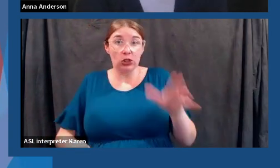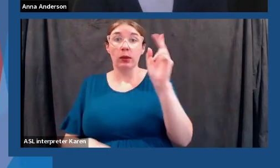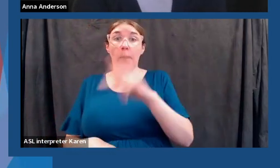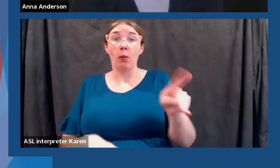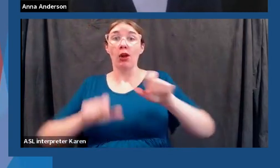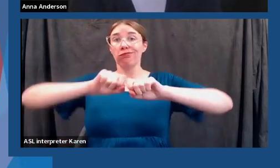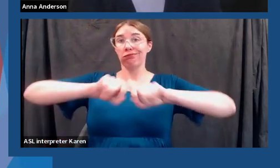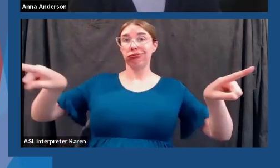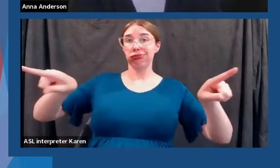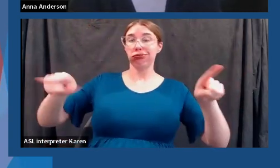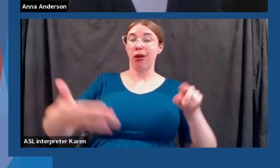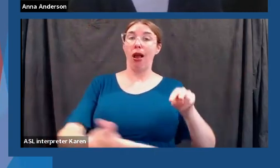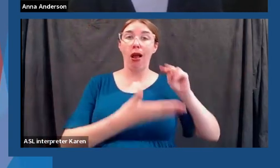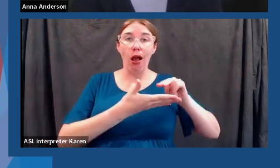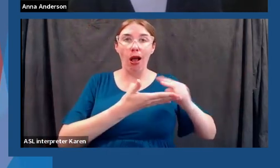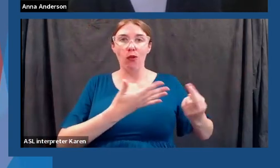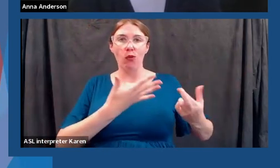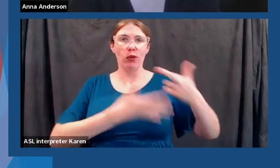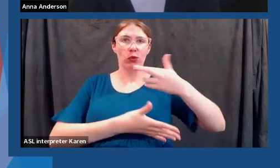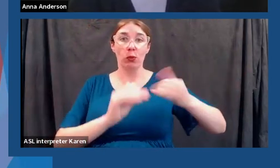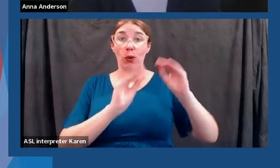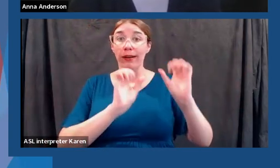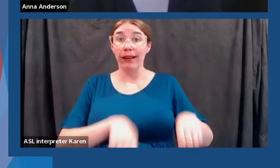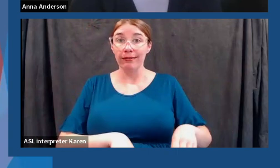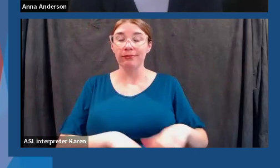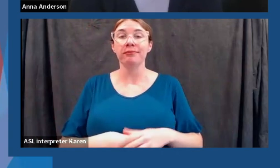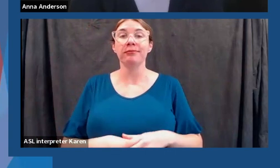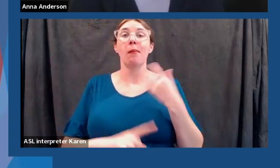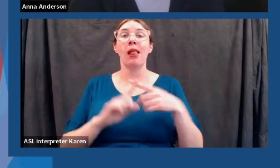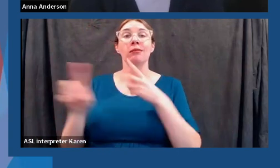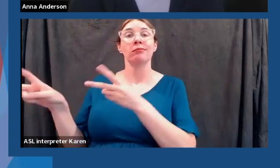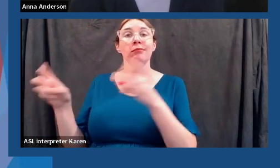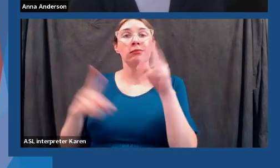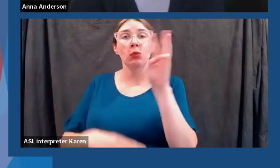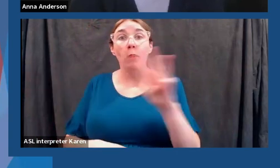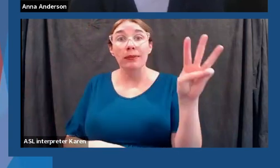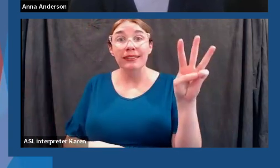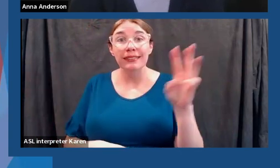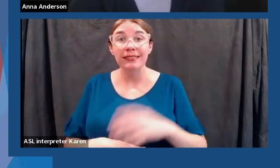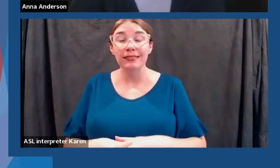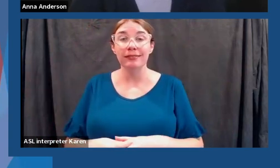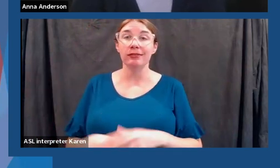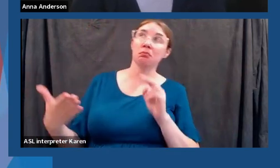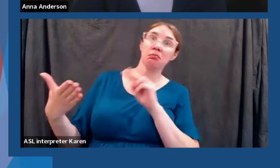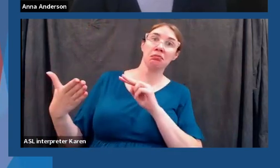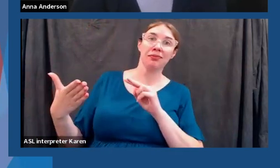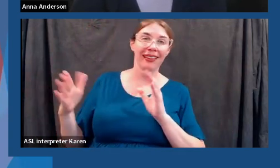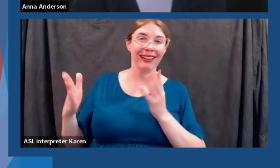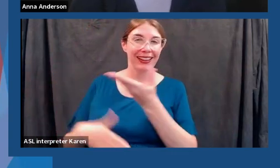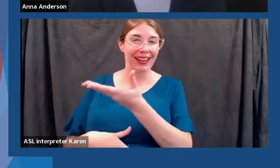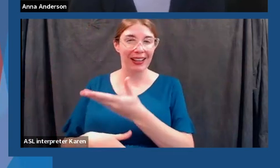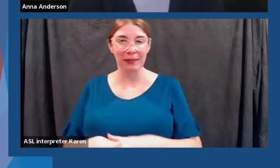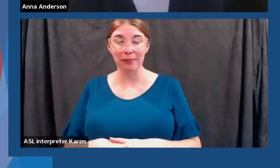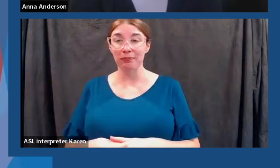the presentation today, so we'll make sure to do that. We'll put them up on our website, and they'll be available there.